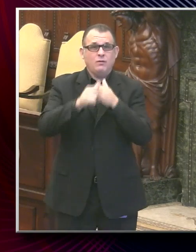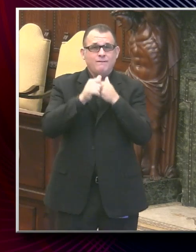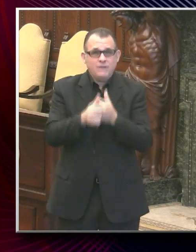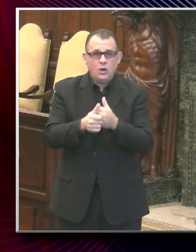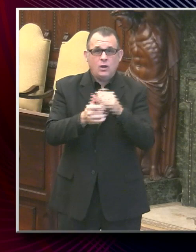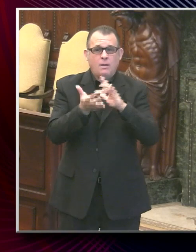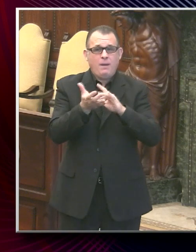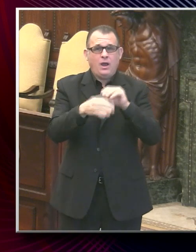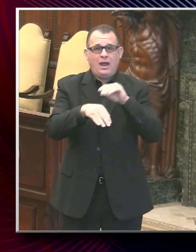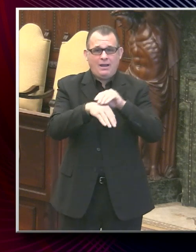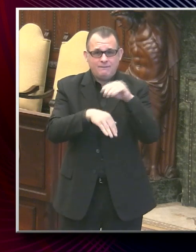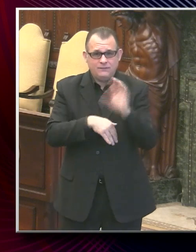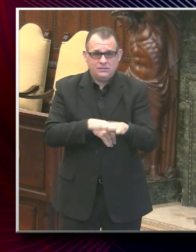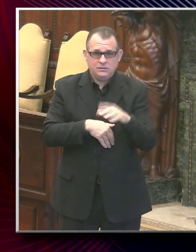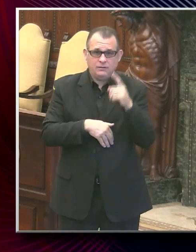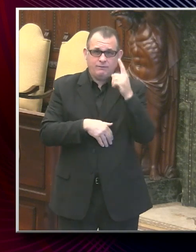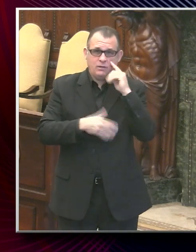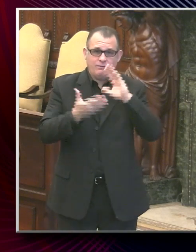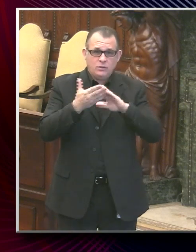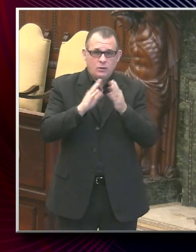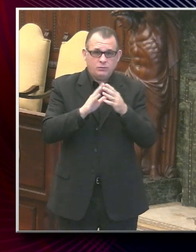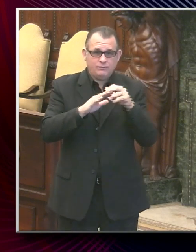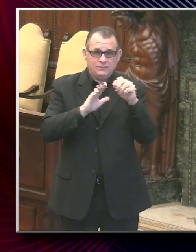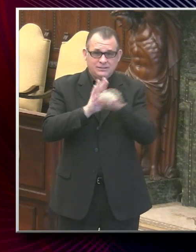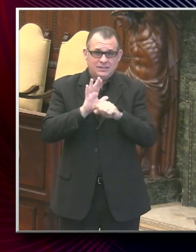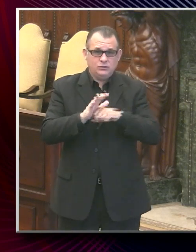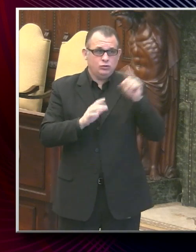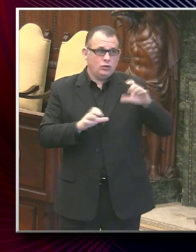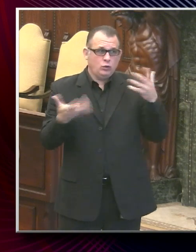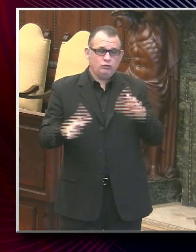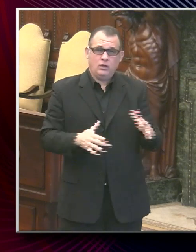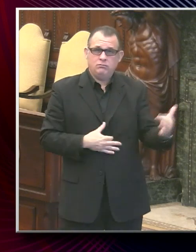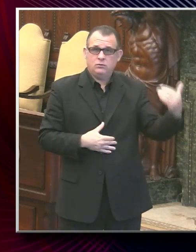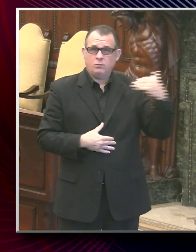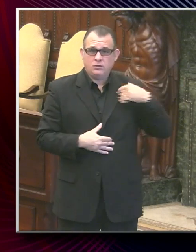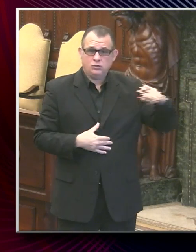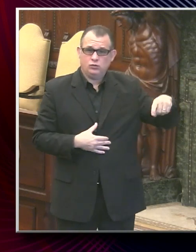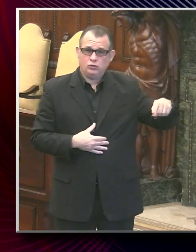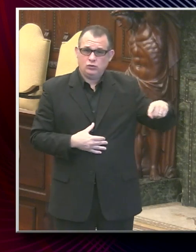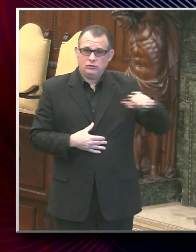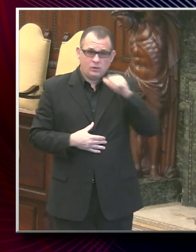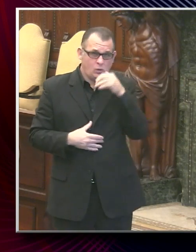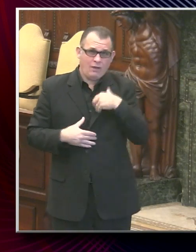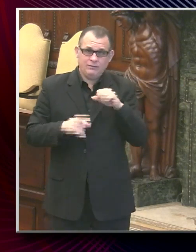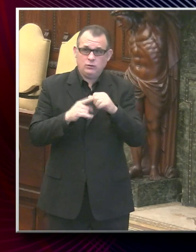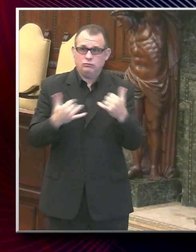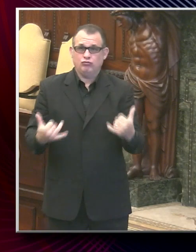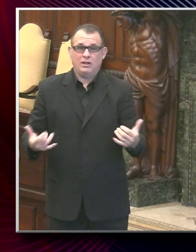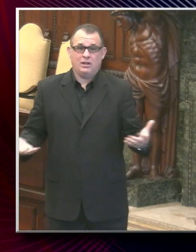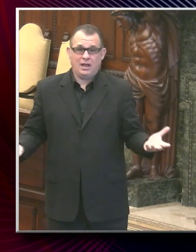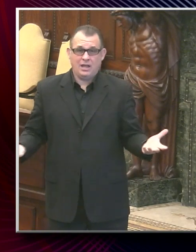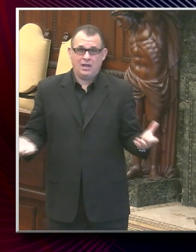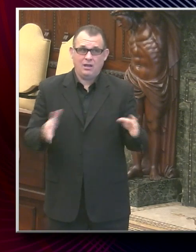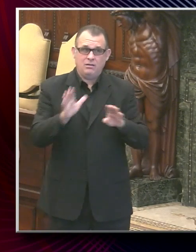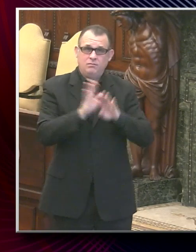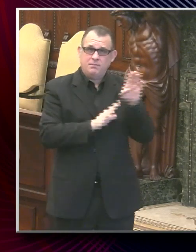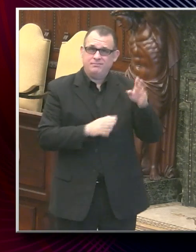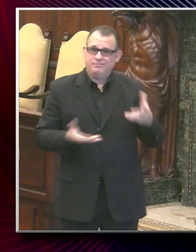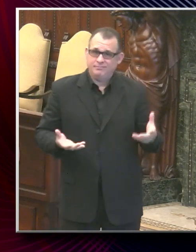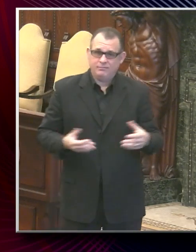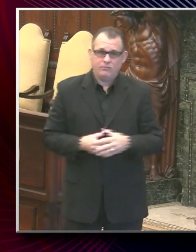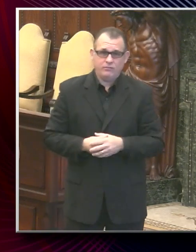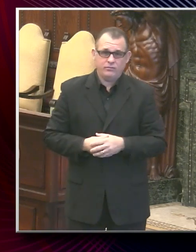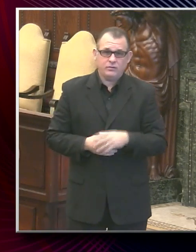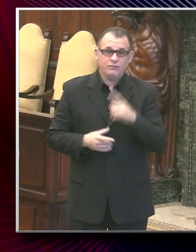think every city and state in the nation should have. And we wouldn't be in the situation that we see resurging. So to bring people together in large